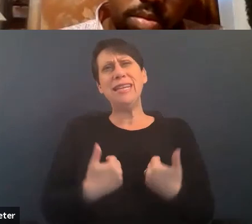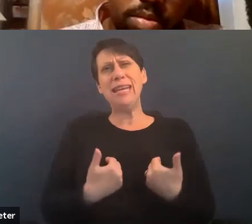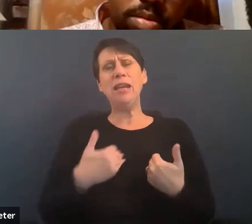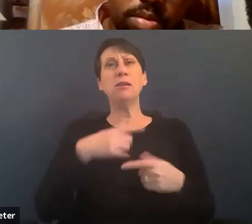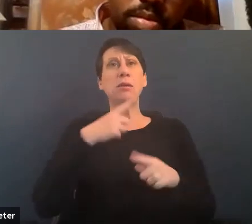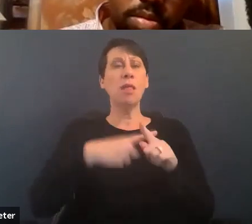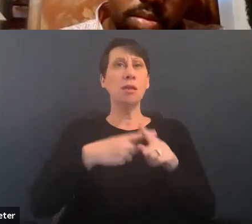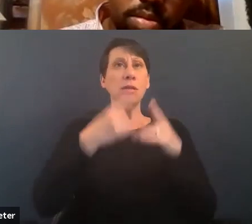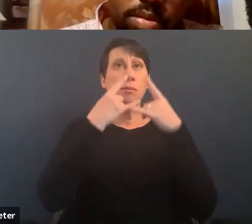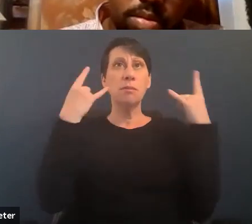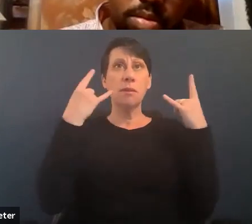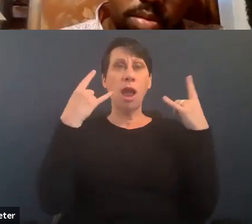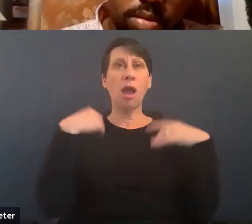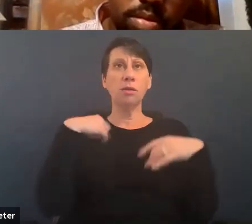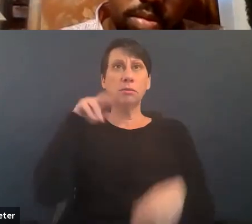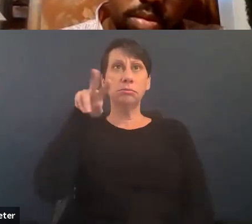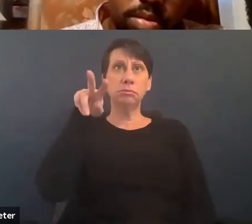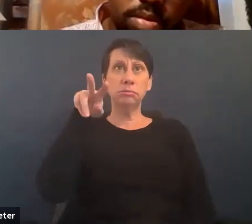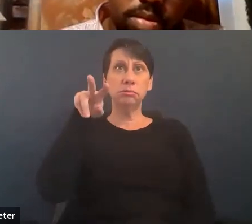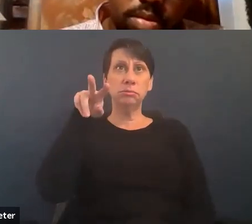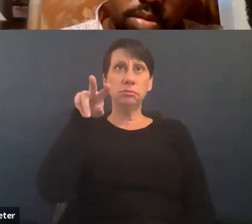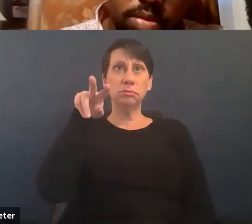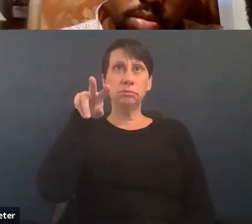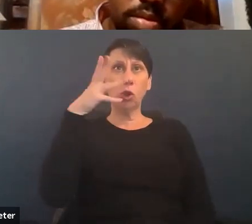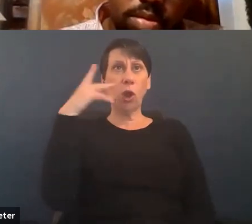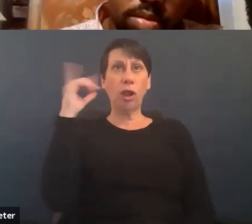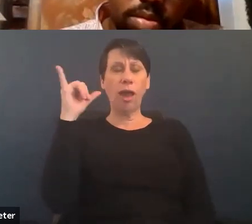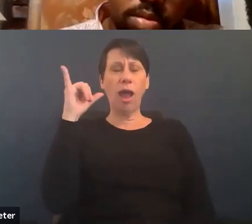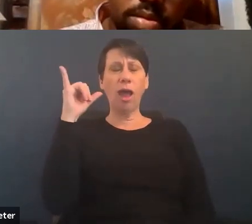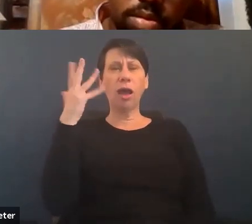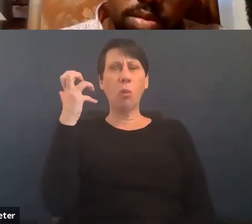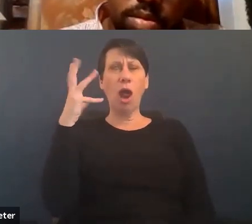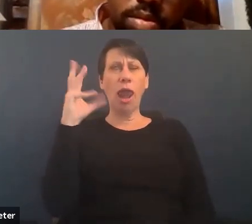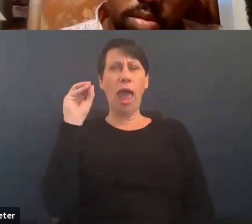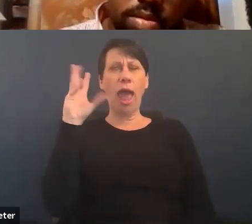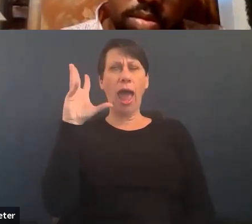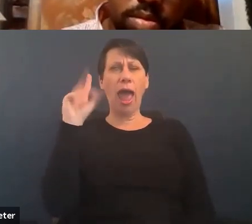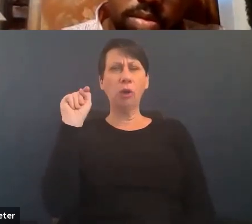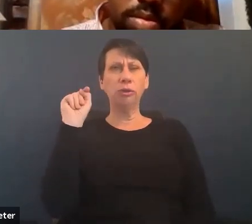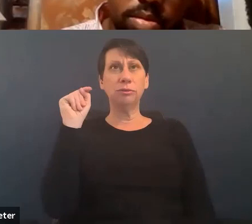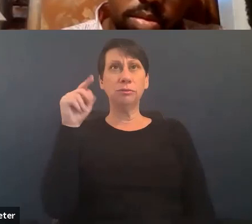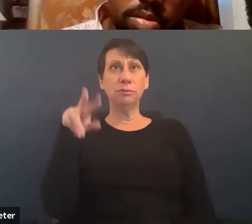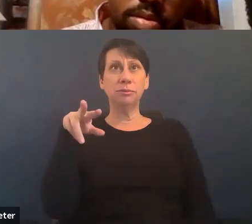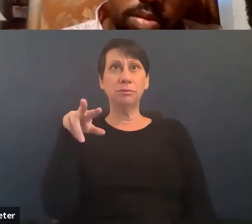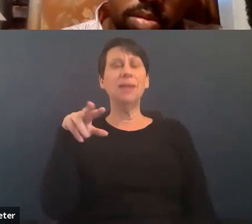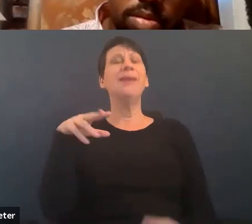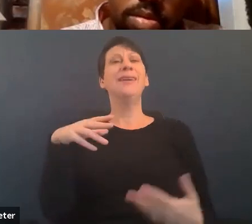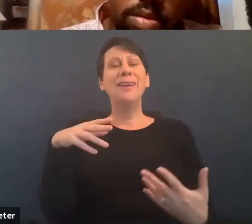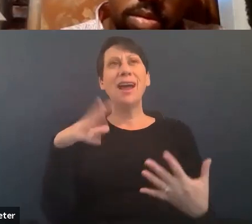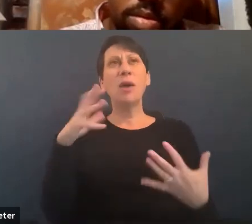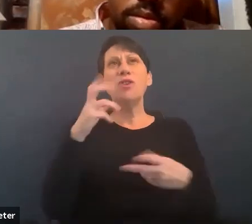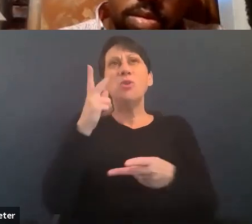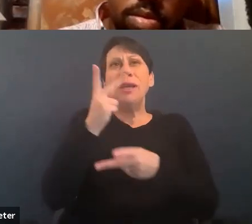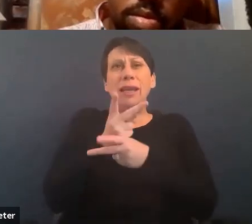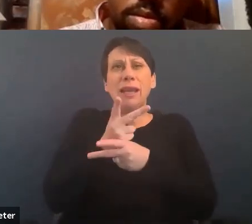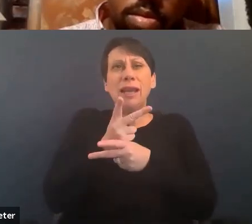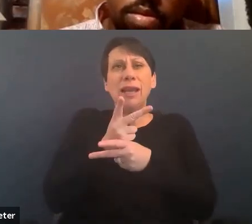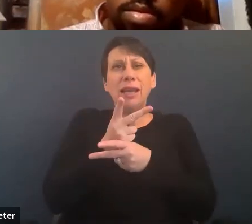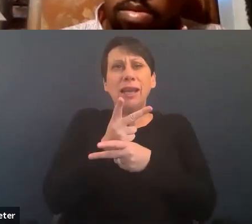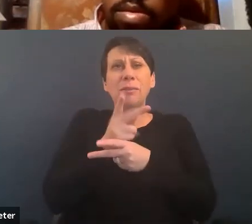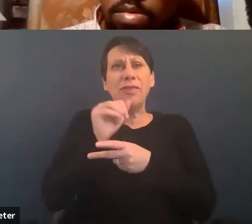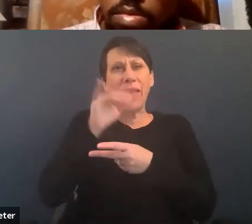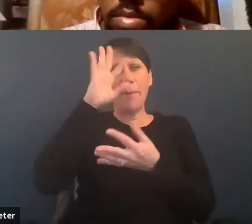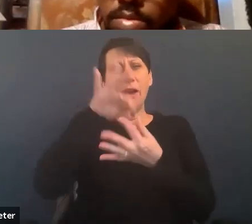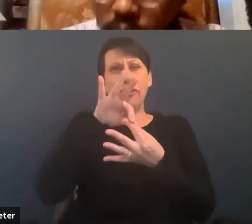on, looking at you like, get me out of here. I think that I would really like to keep that mindfulness